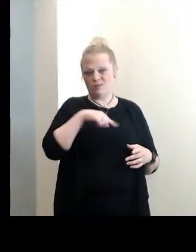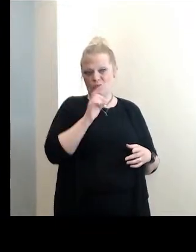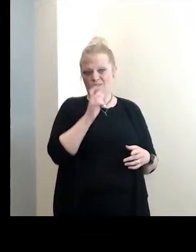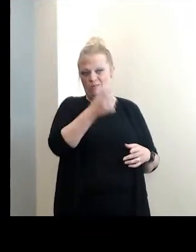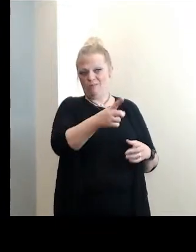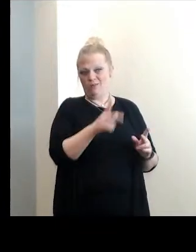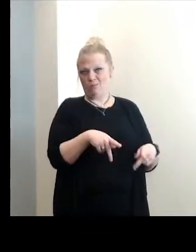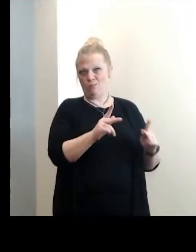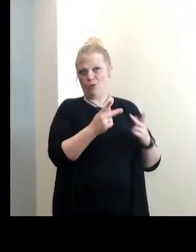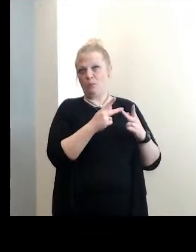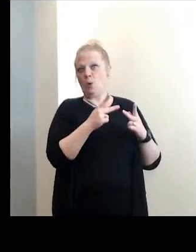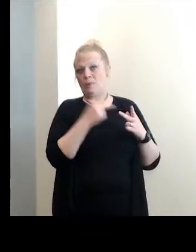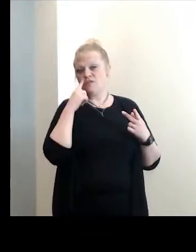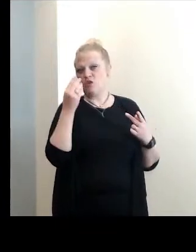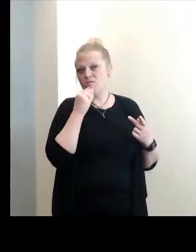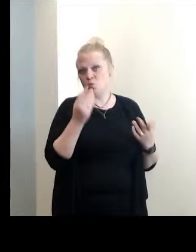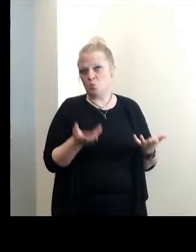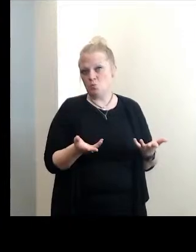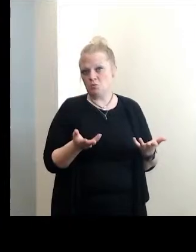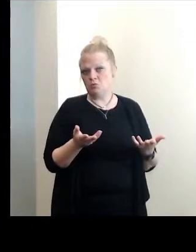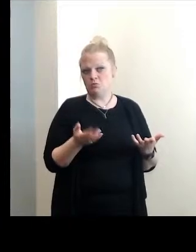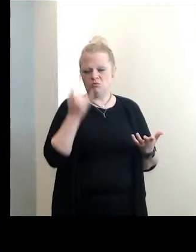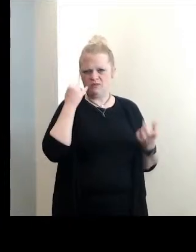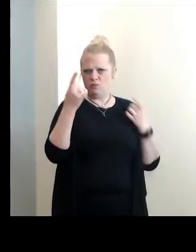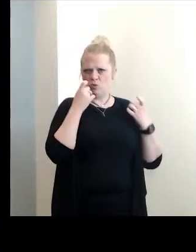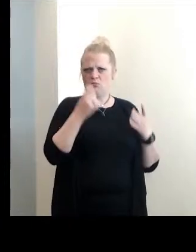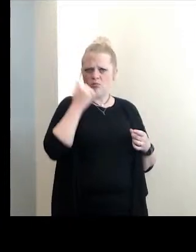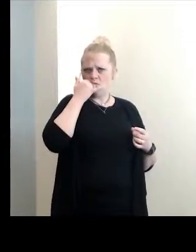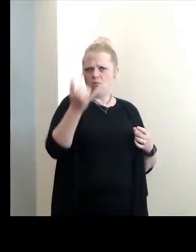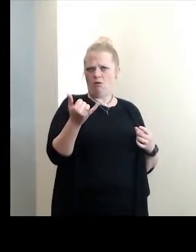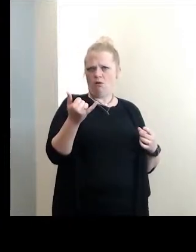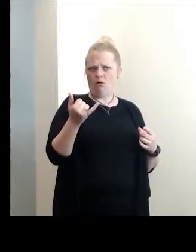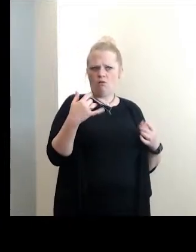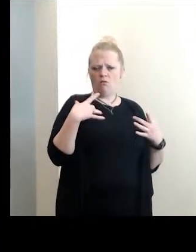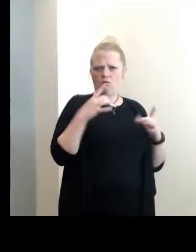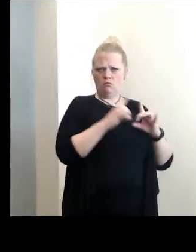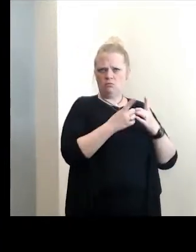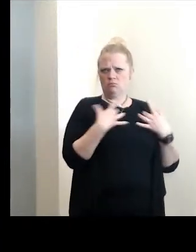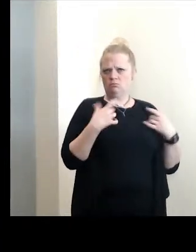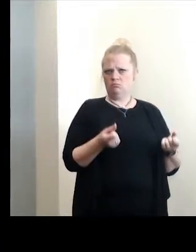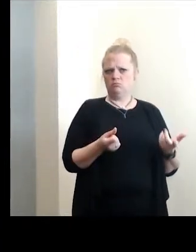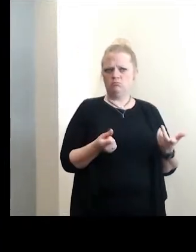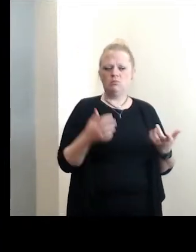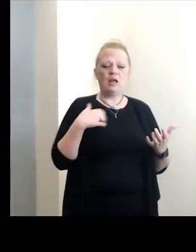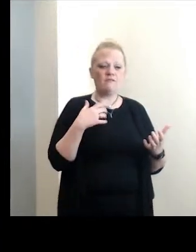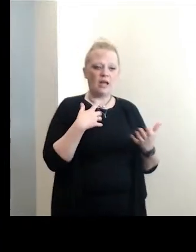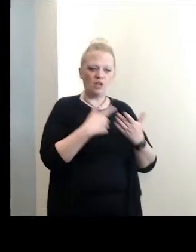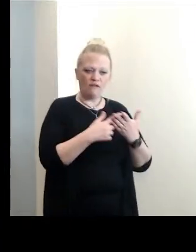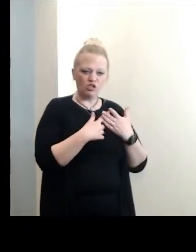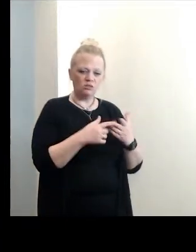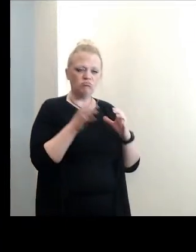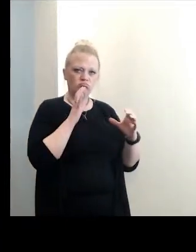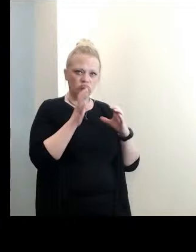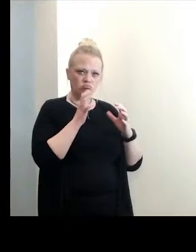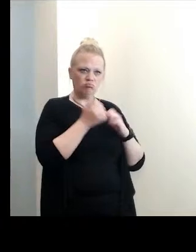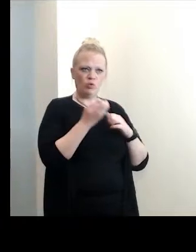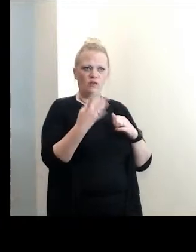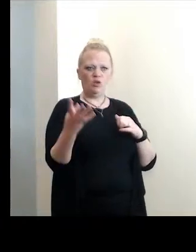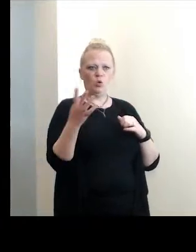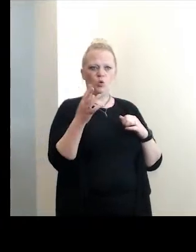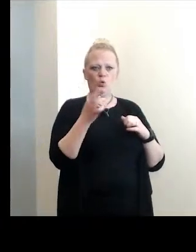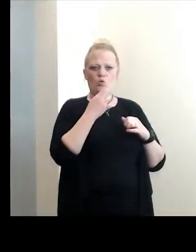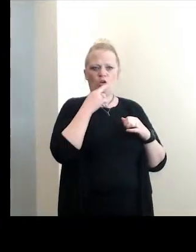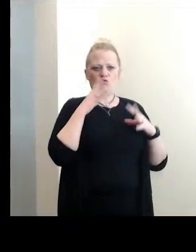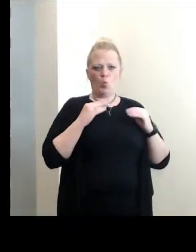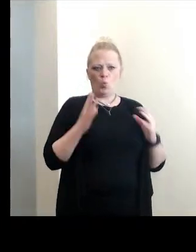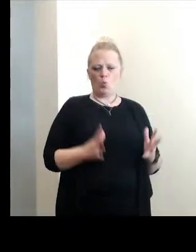food. So if they have questions, they can always call our Department of Health. We certainly, and I've had a conversation with a couple of restaurateurs in the last 48